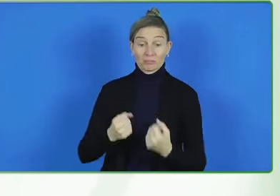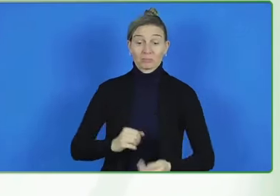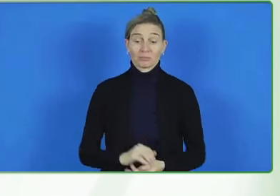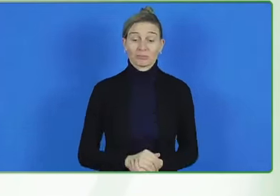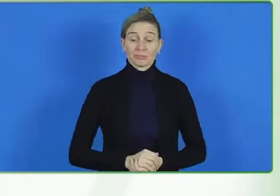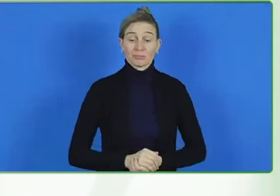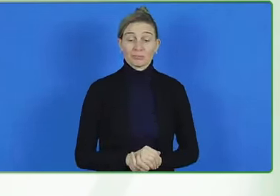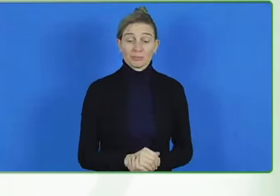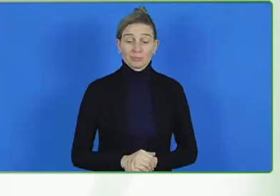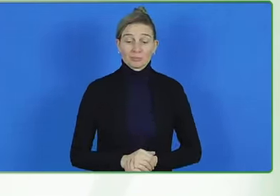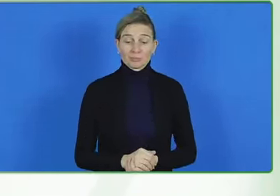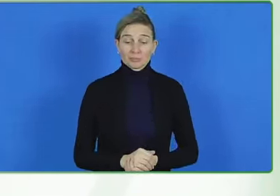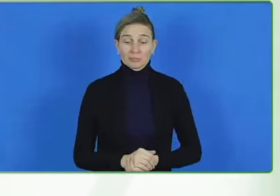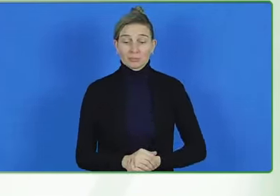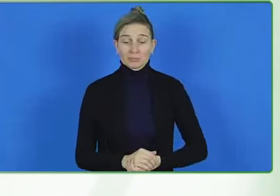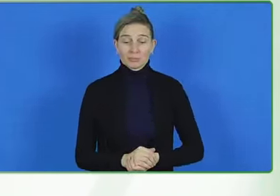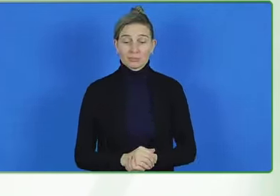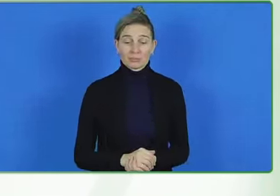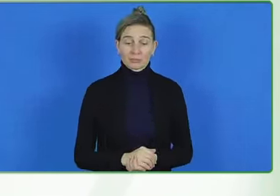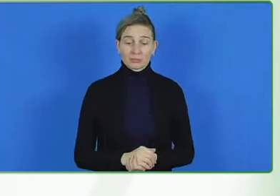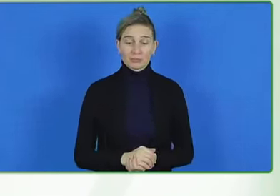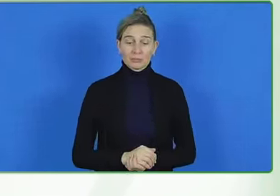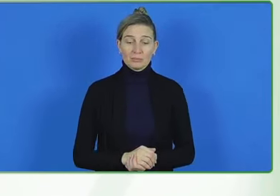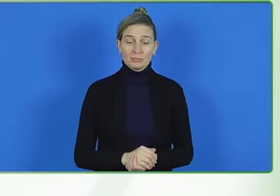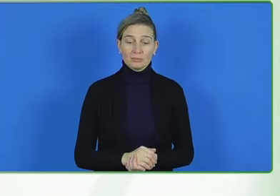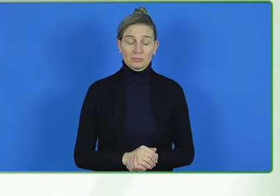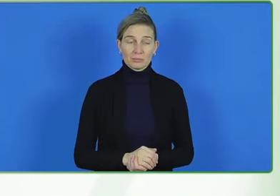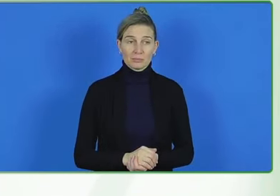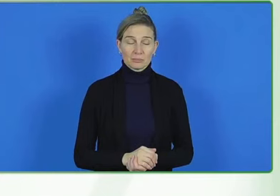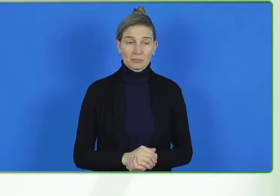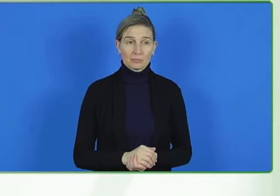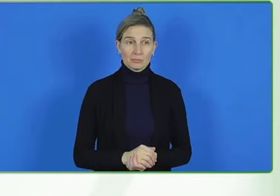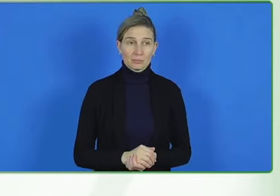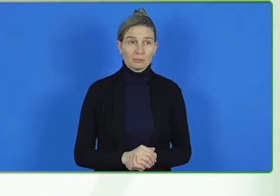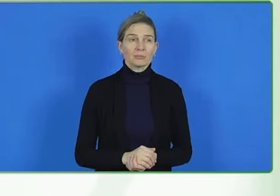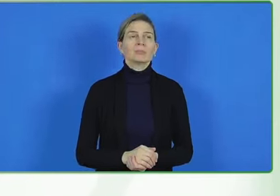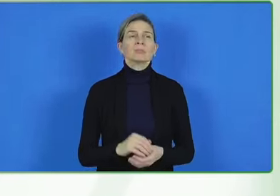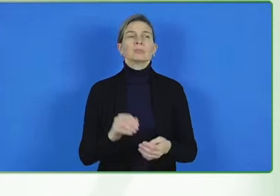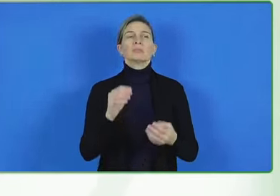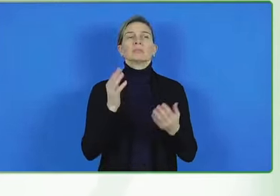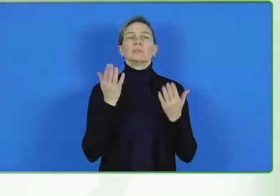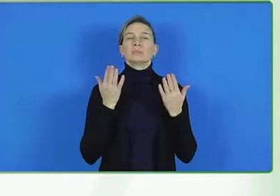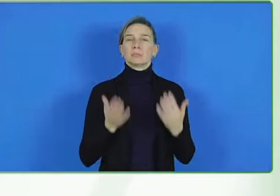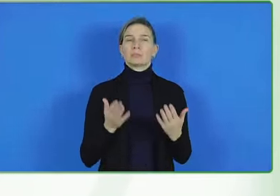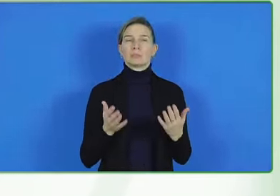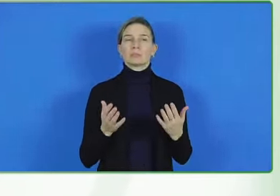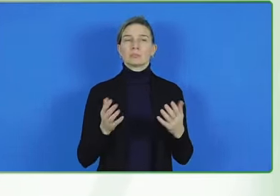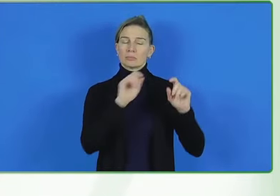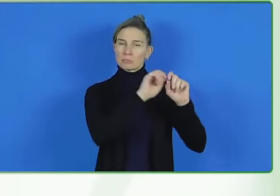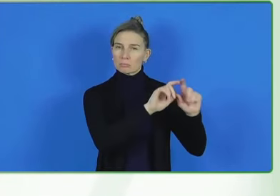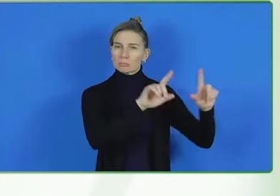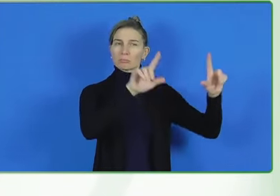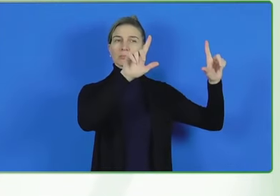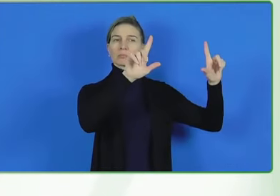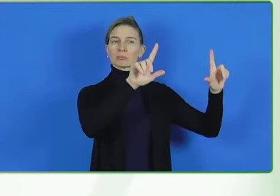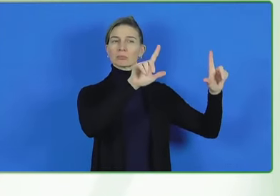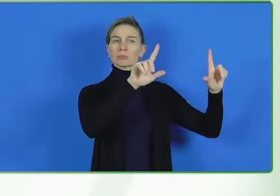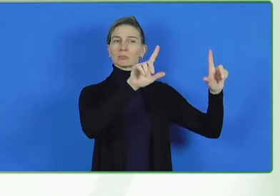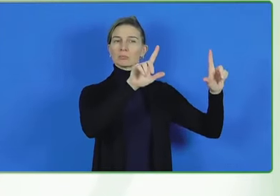the slide shows two documents. On the left is actually the recommendation